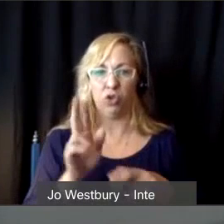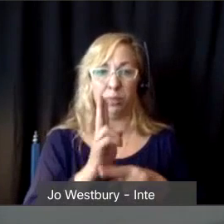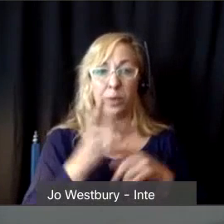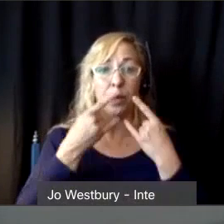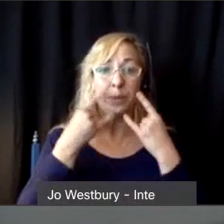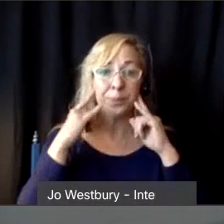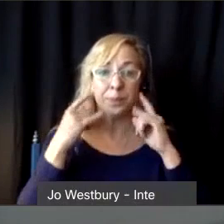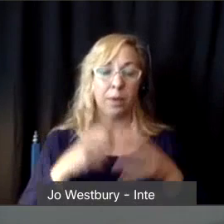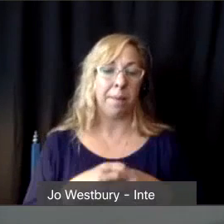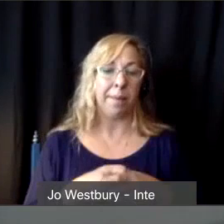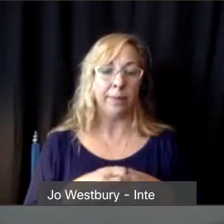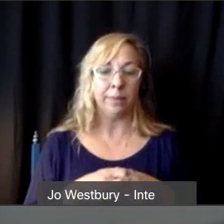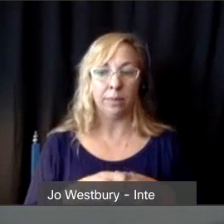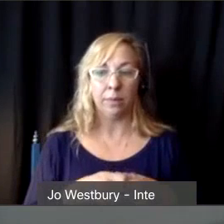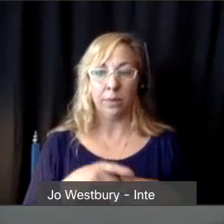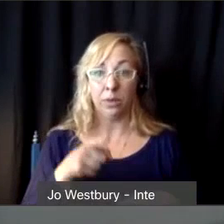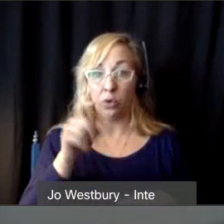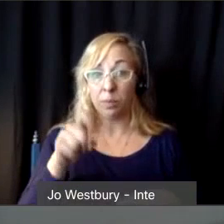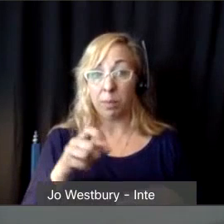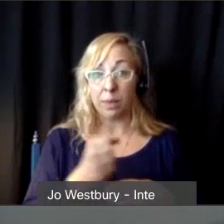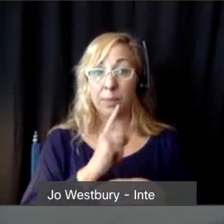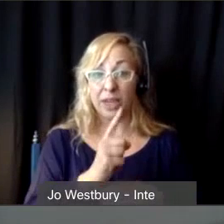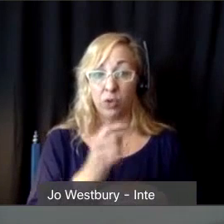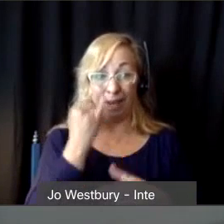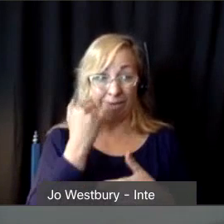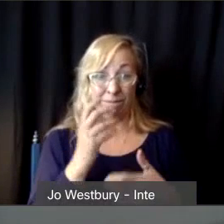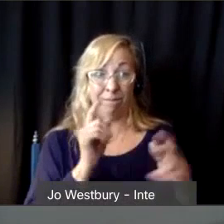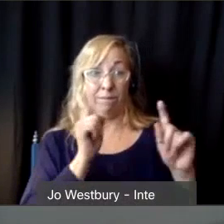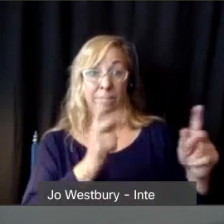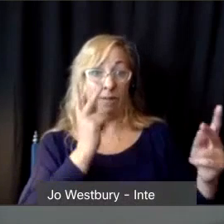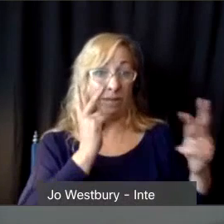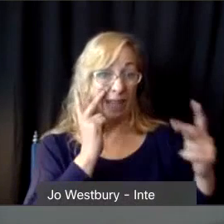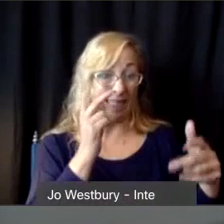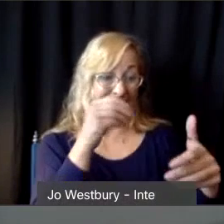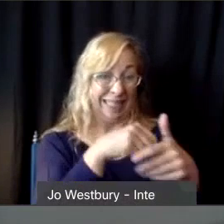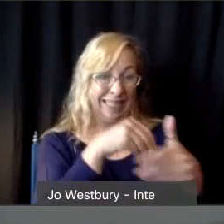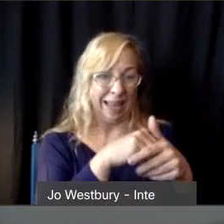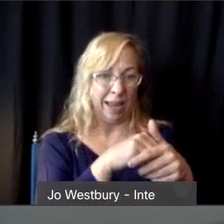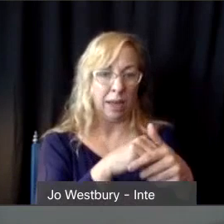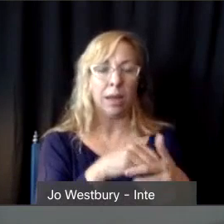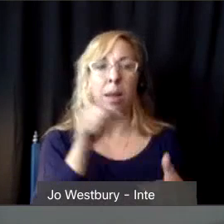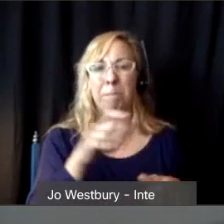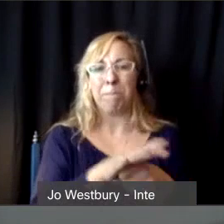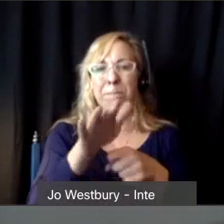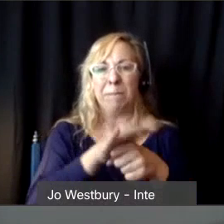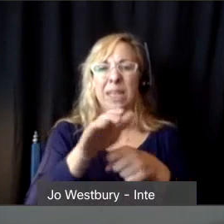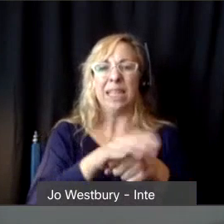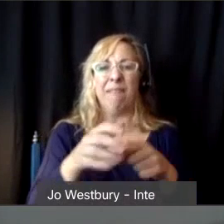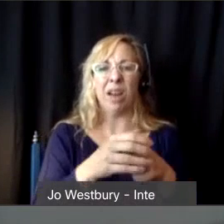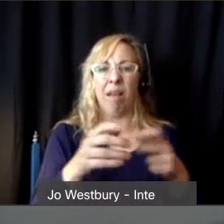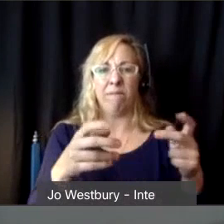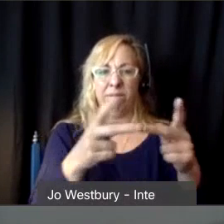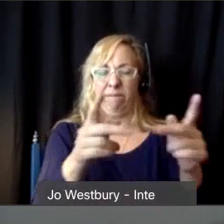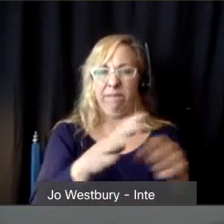And make sure that indoor visitation is occurring in a space that allows for adequate physical